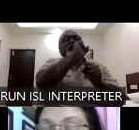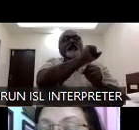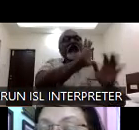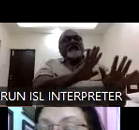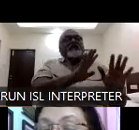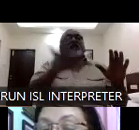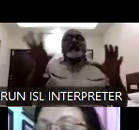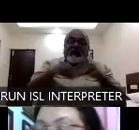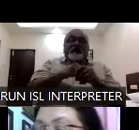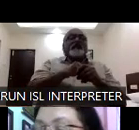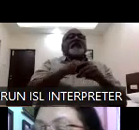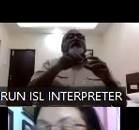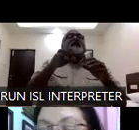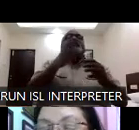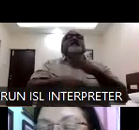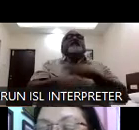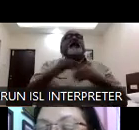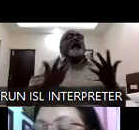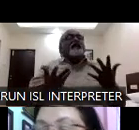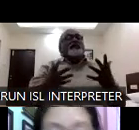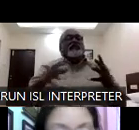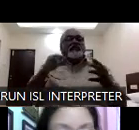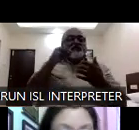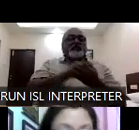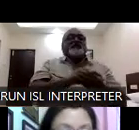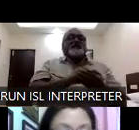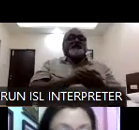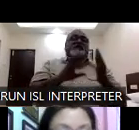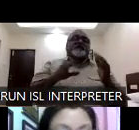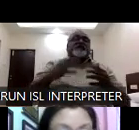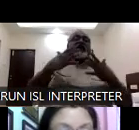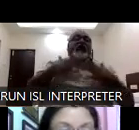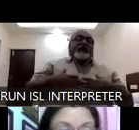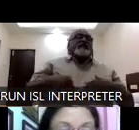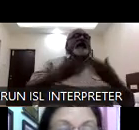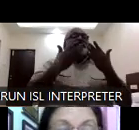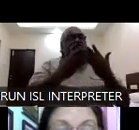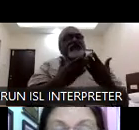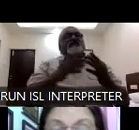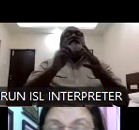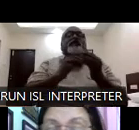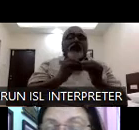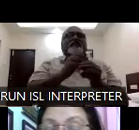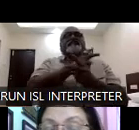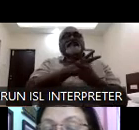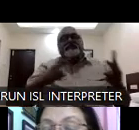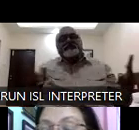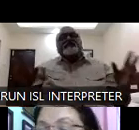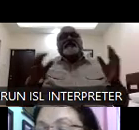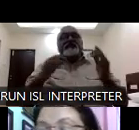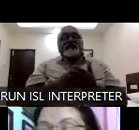it was all about decentralized process. I gave you the example because I wanted to share with you that how